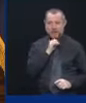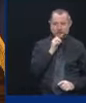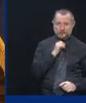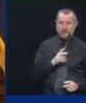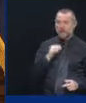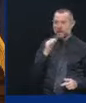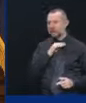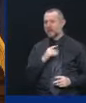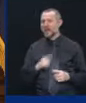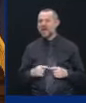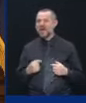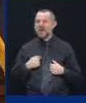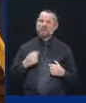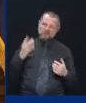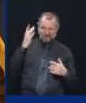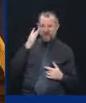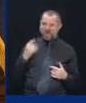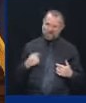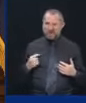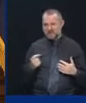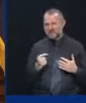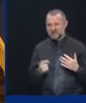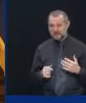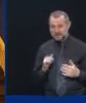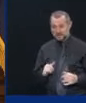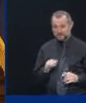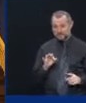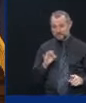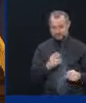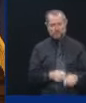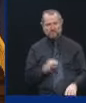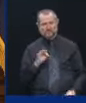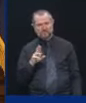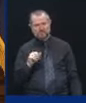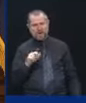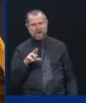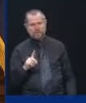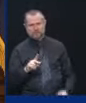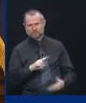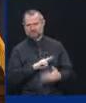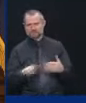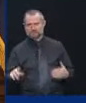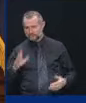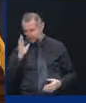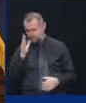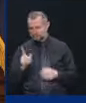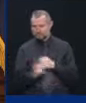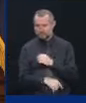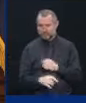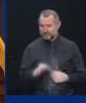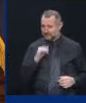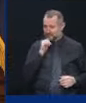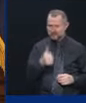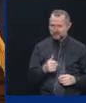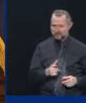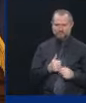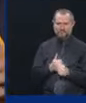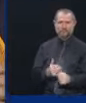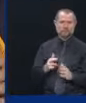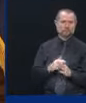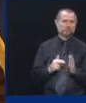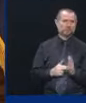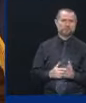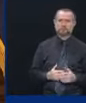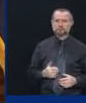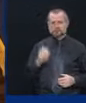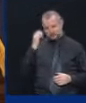then yeah, they committed fraud, and that has to be enforced. Otherwise, the whole system's a mockery. On the tracker, I